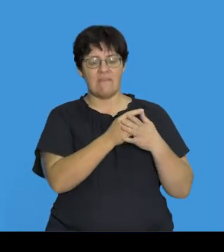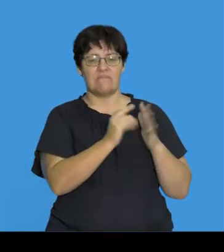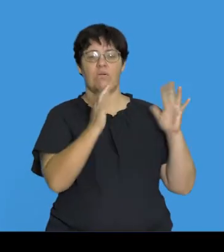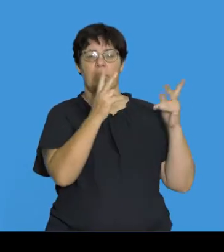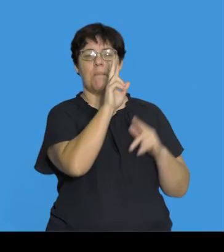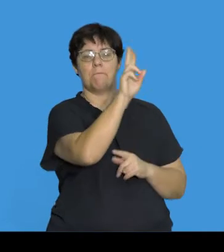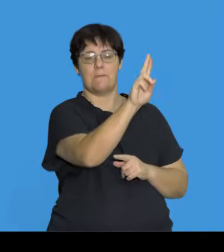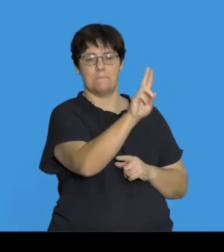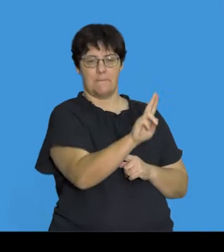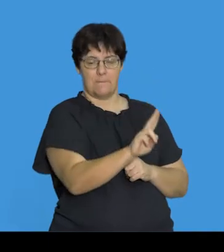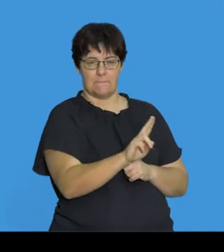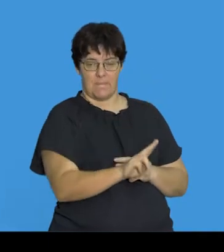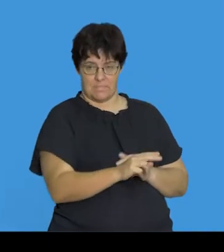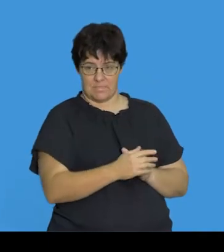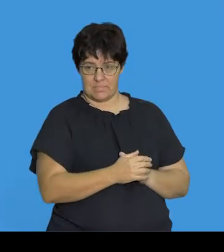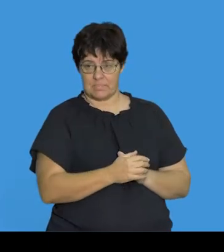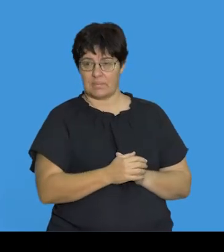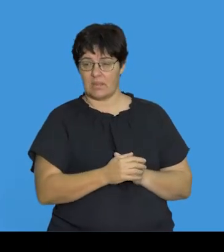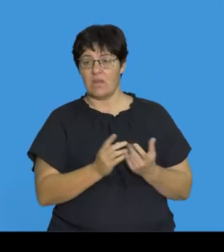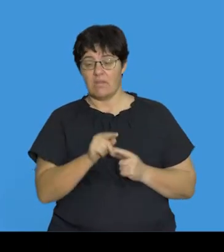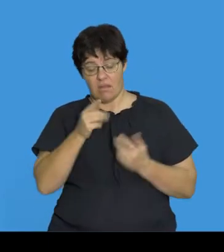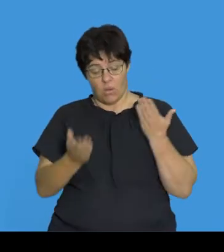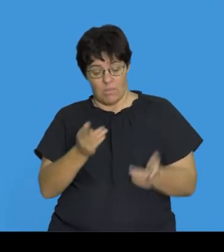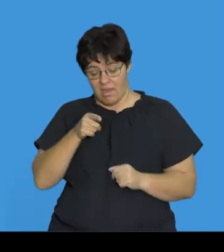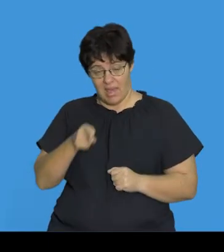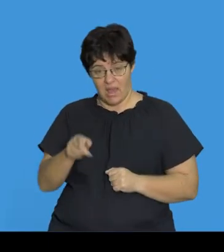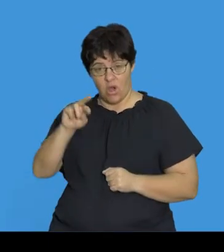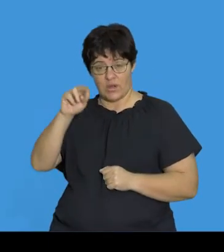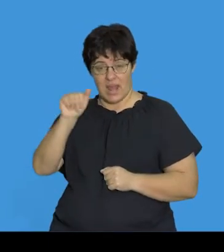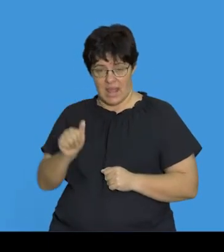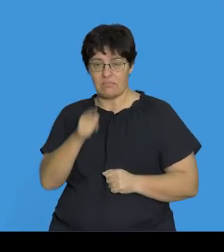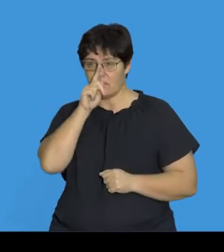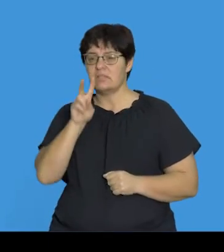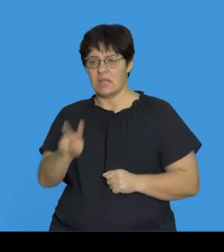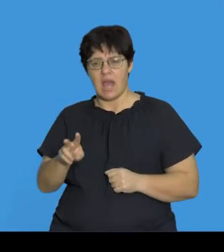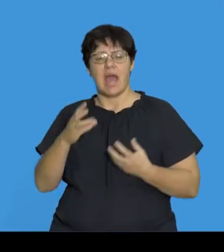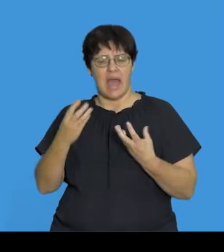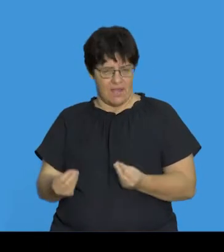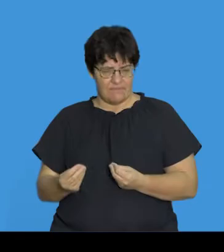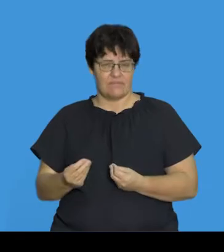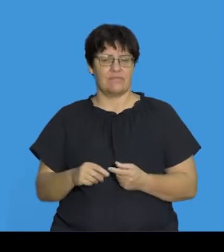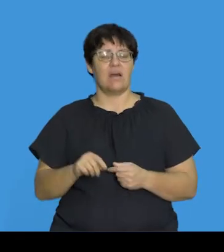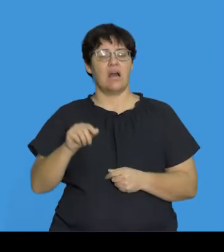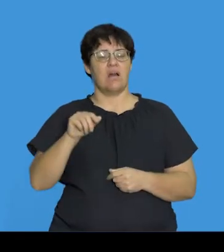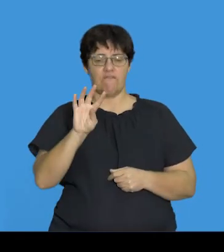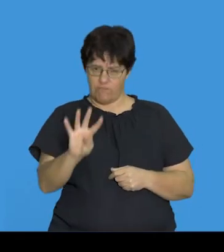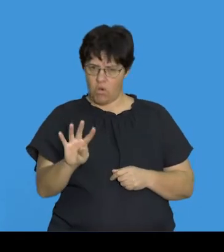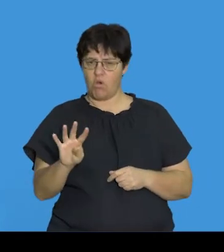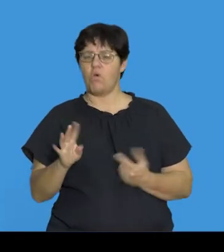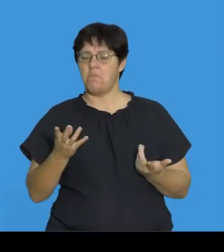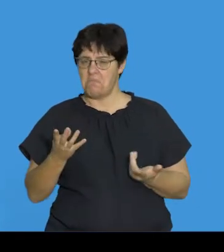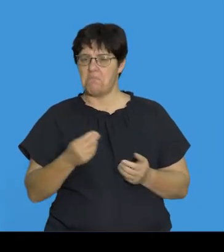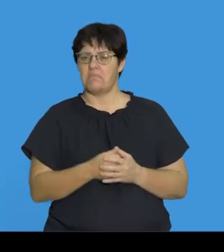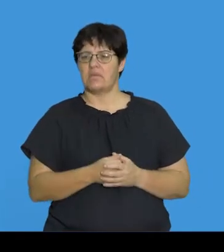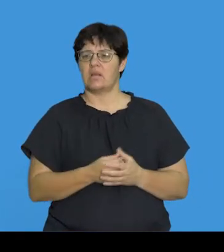in complementary base pairing. On the other hand, when we compare that to RNA, we see that RNA consists of